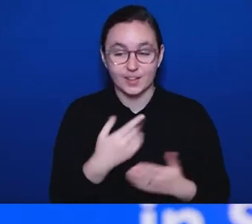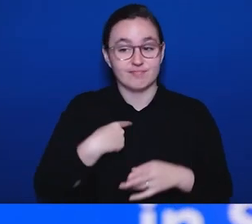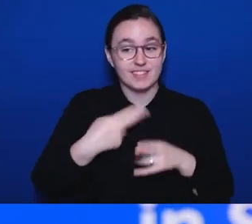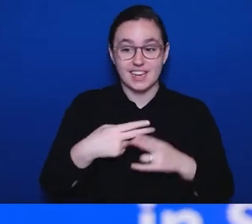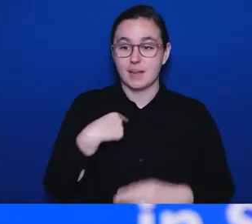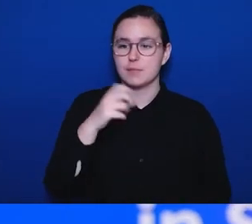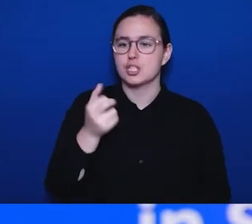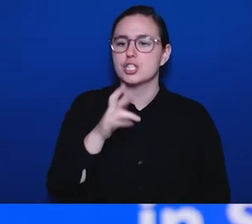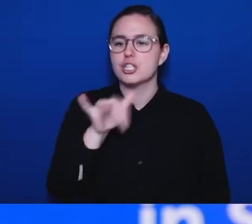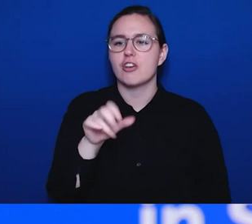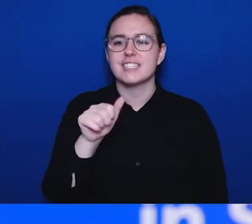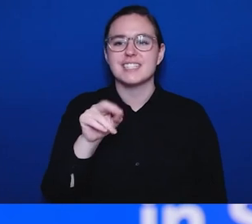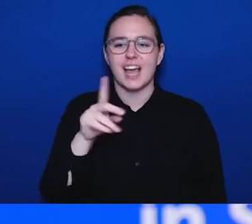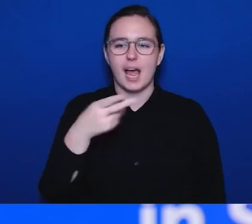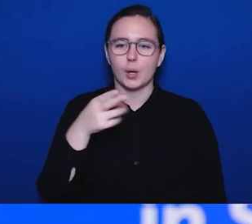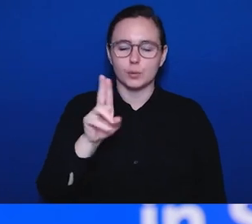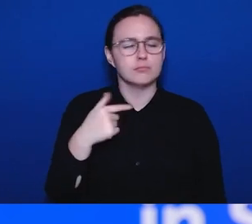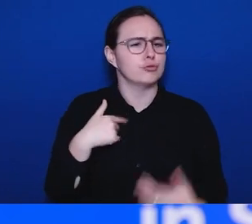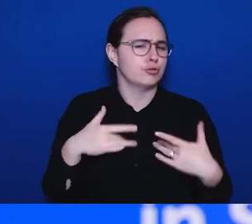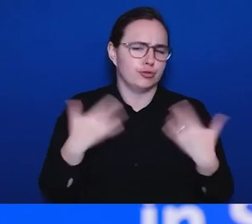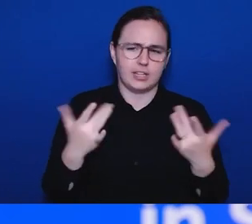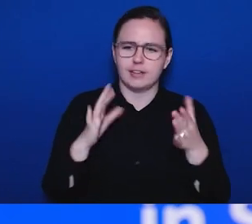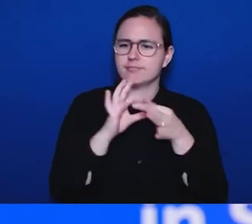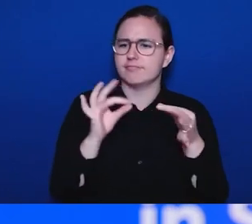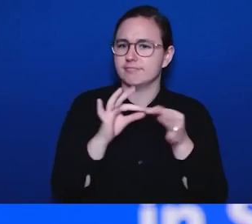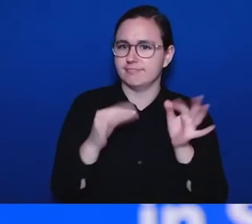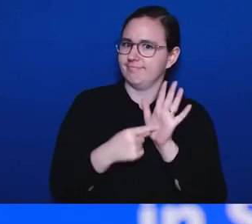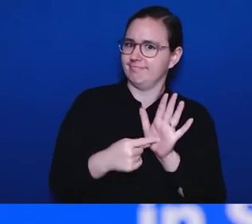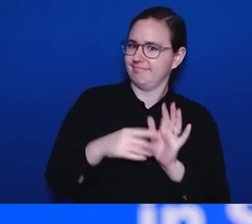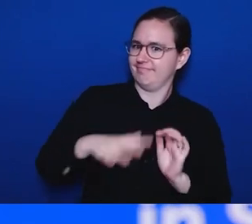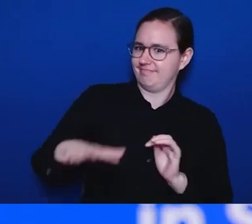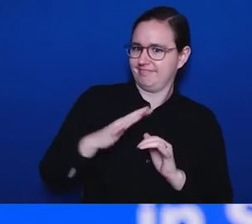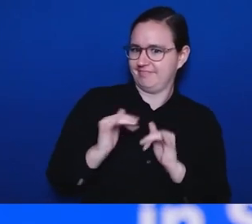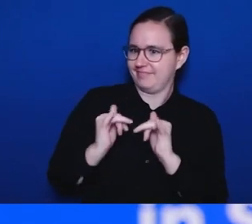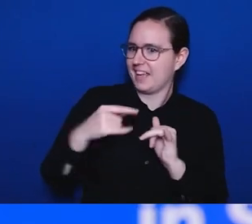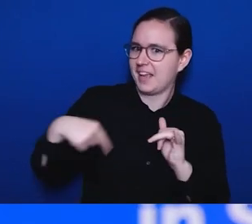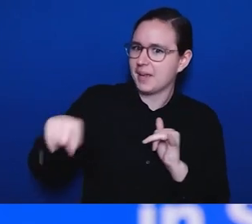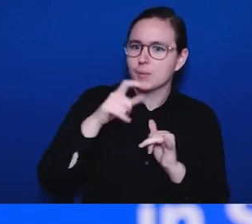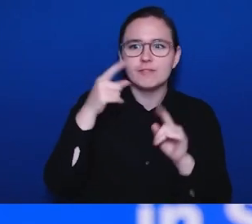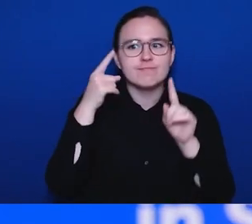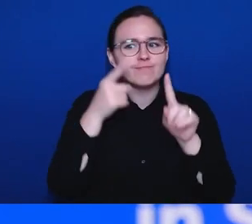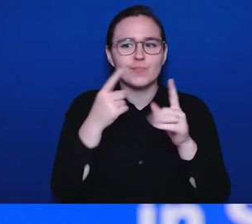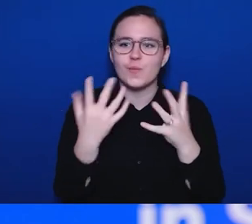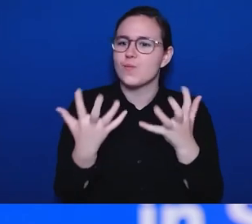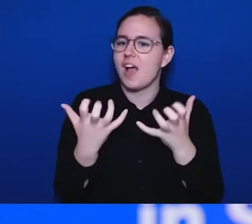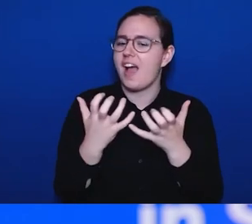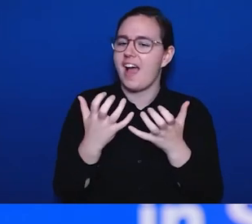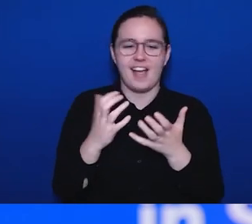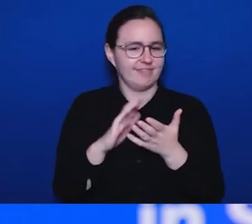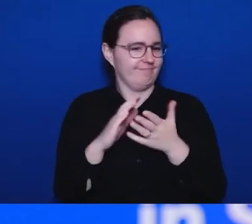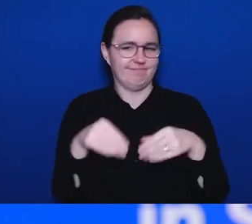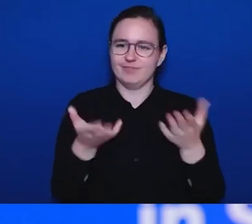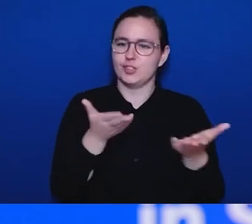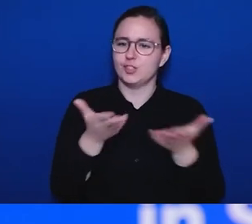Thank you. Good afternoon, everybody. My name is Sherry Sandu, and I'm honored to be speaking on behalf of the many young British